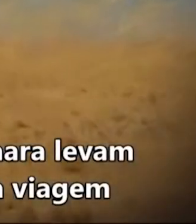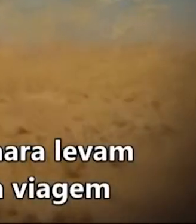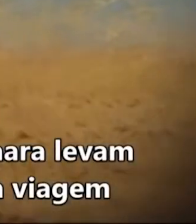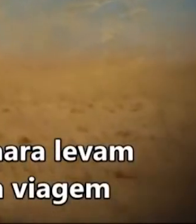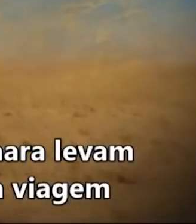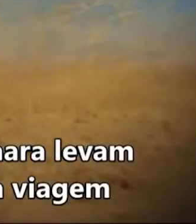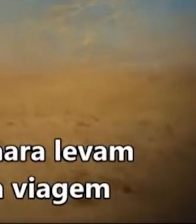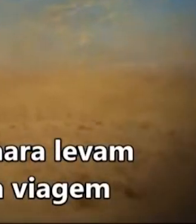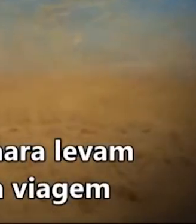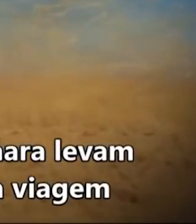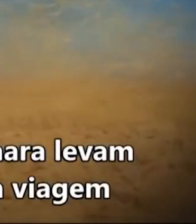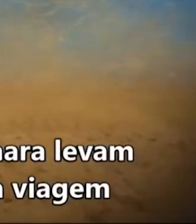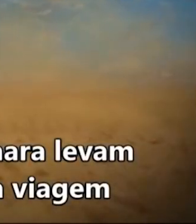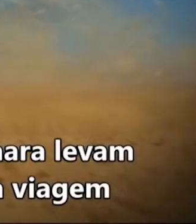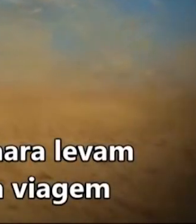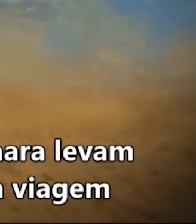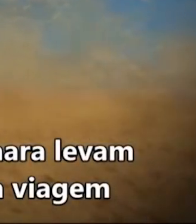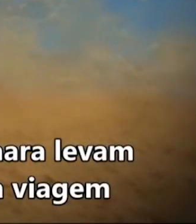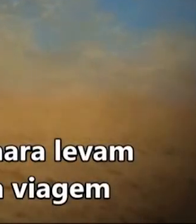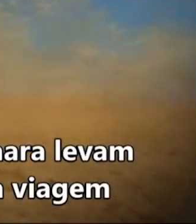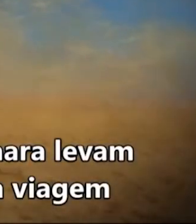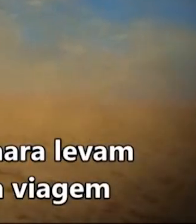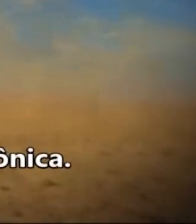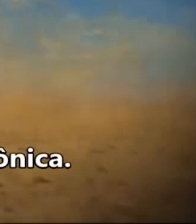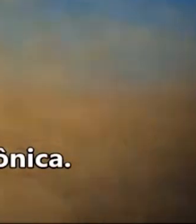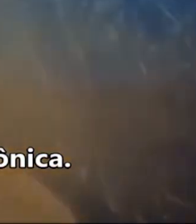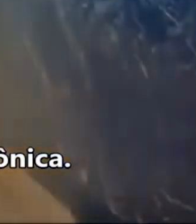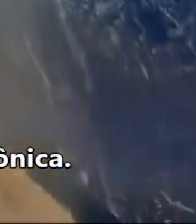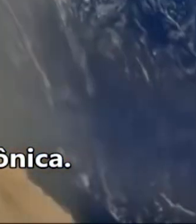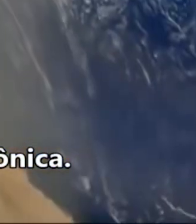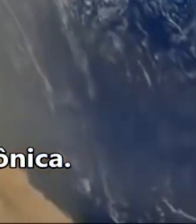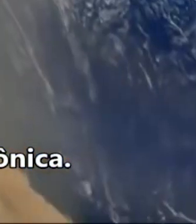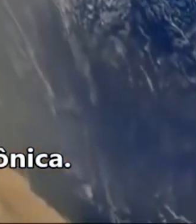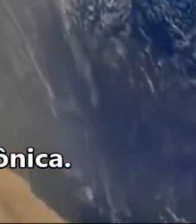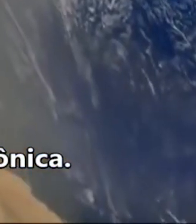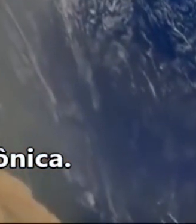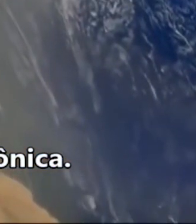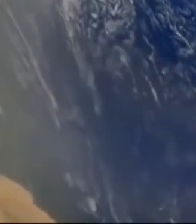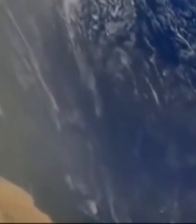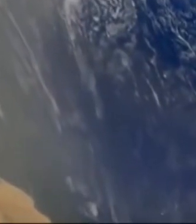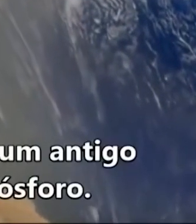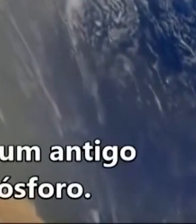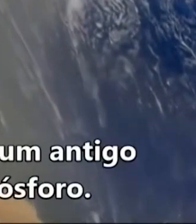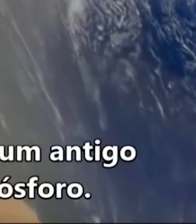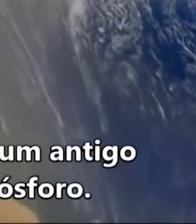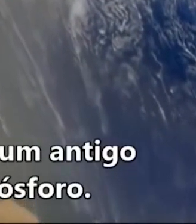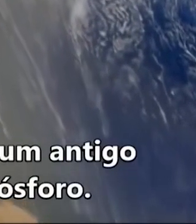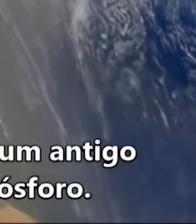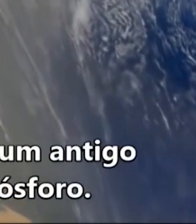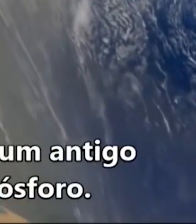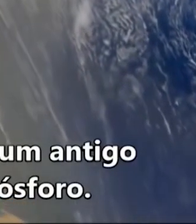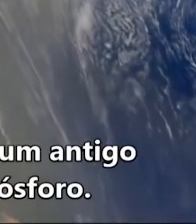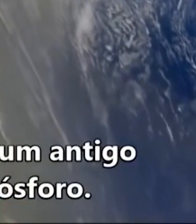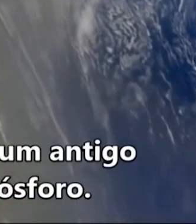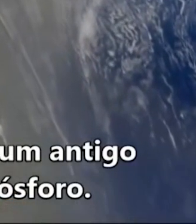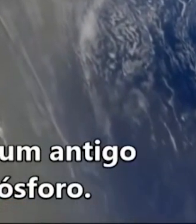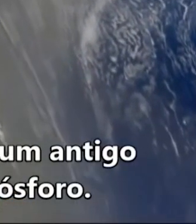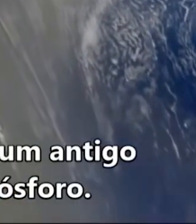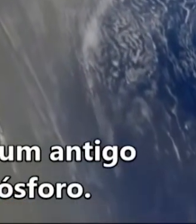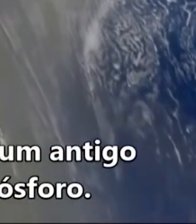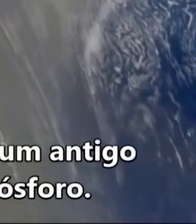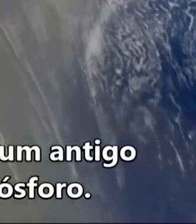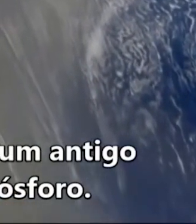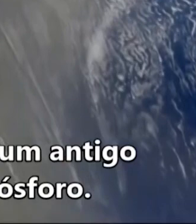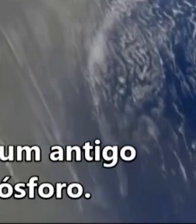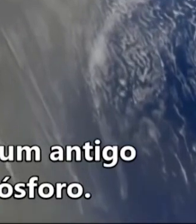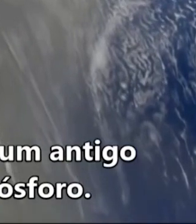winds send enormous clouds of dust on a transatlantic journey to the Amazon basin. This dust, much of it originating in